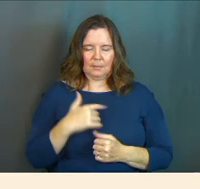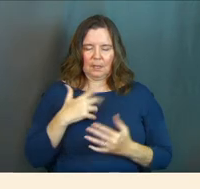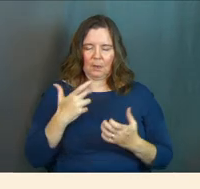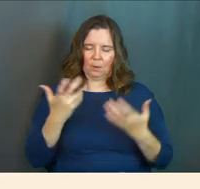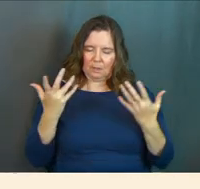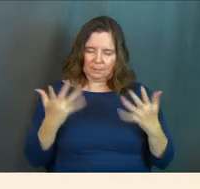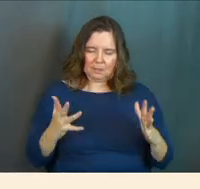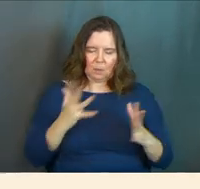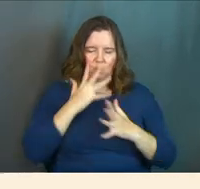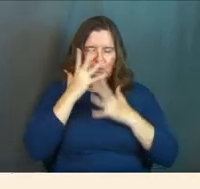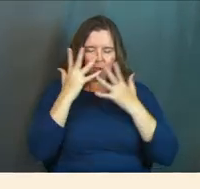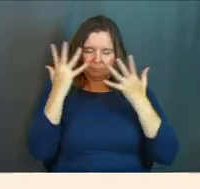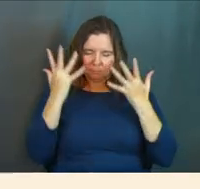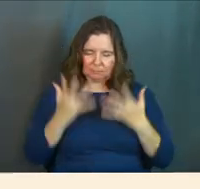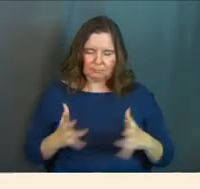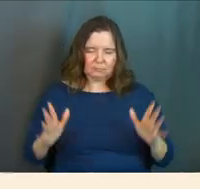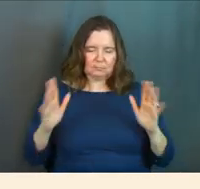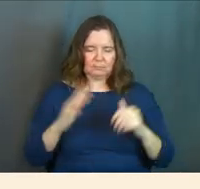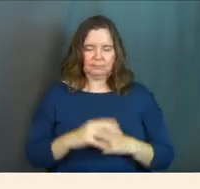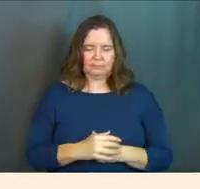I want to be done with shame.